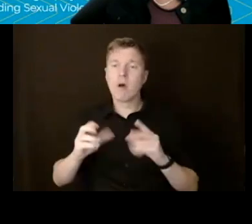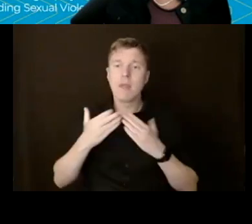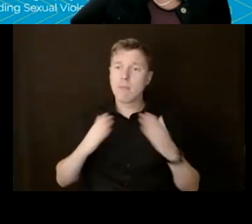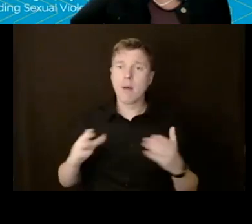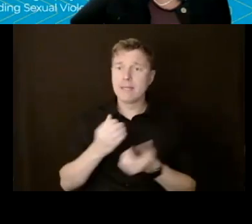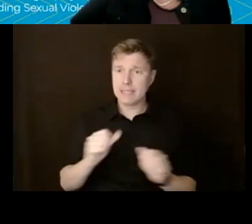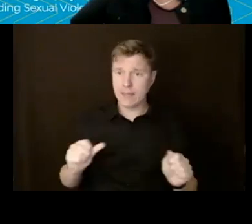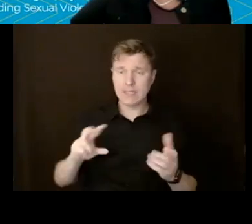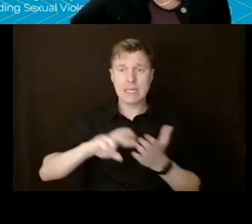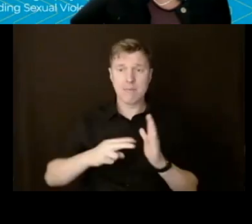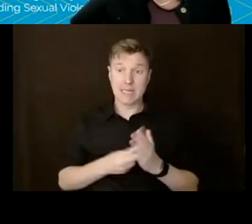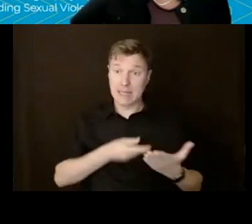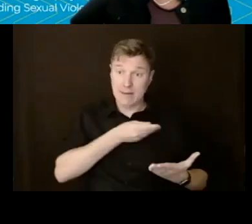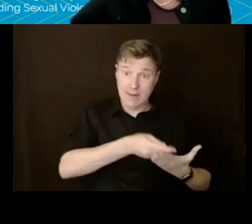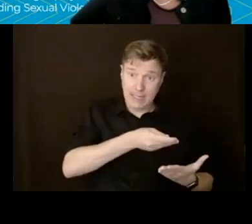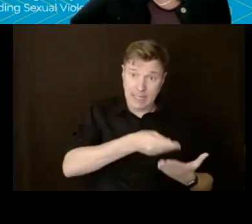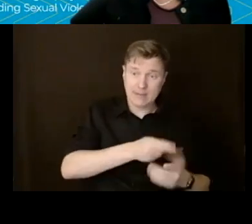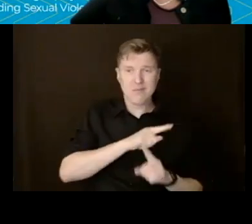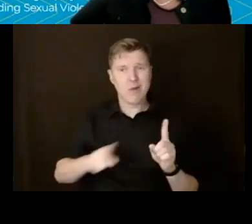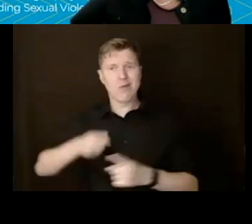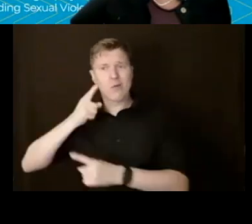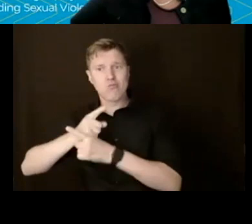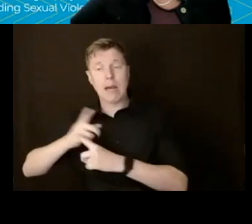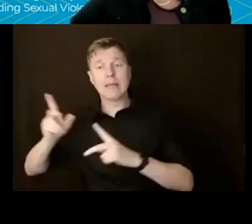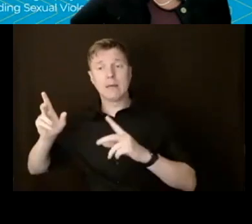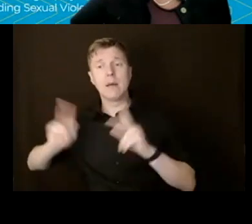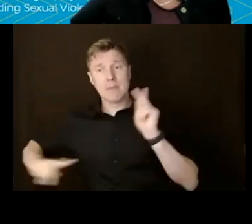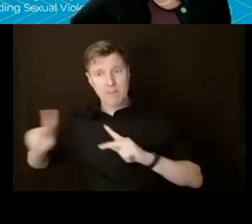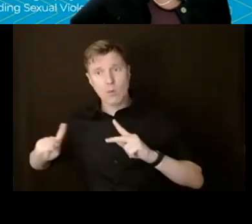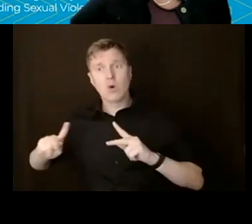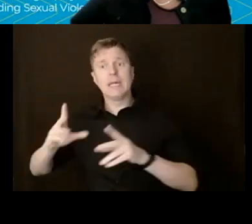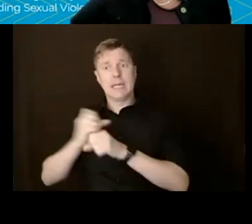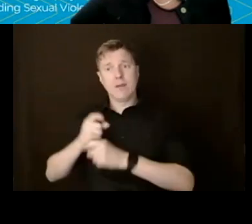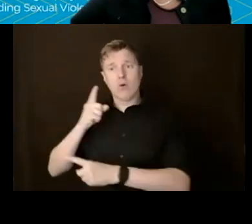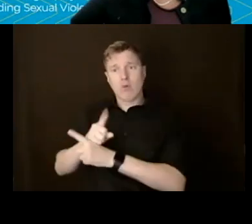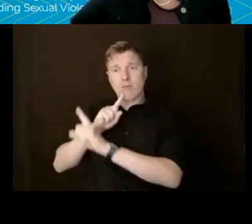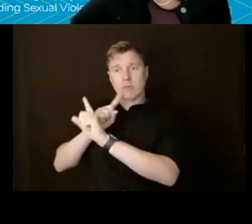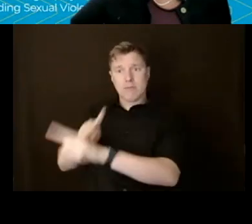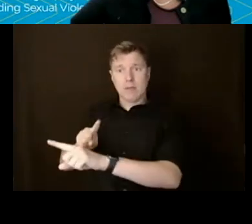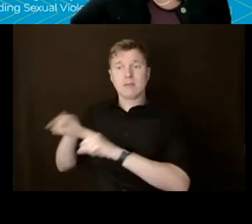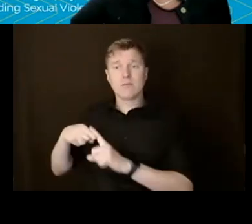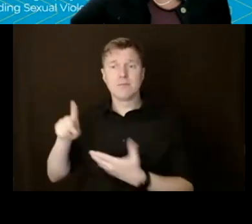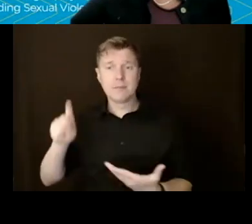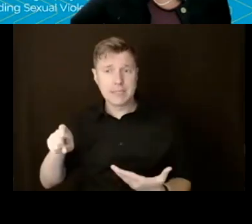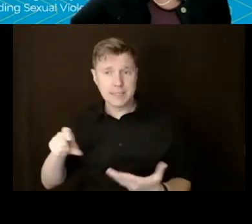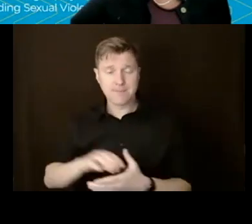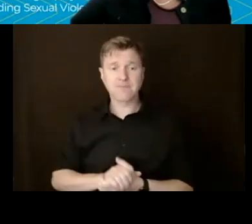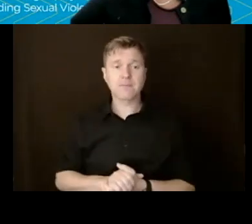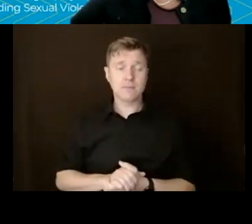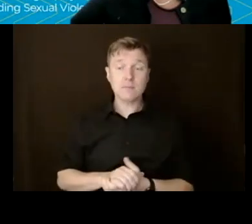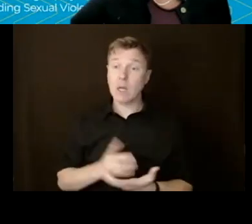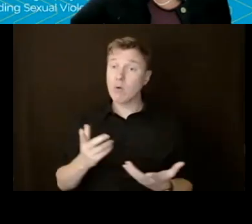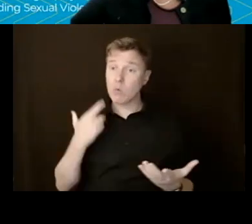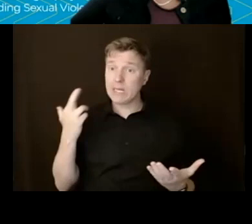like the finances, but also the right people to give us the right size responses when we need them. And what we're finding is that